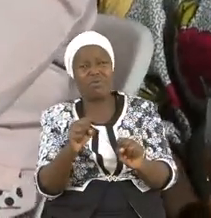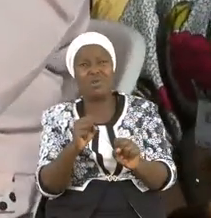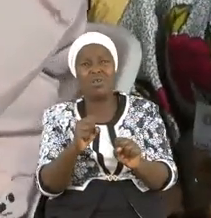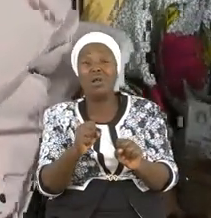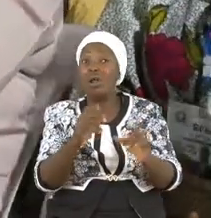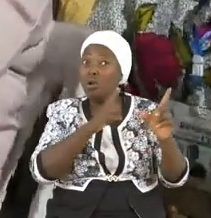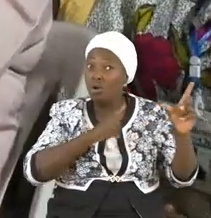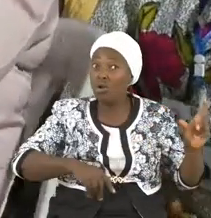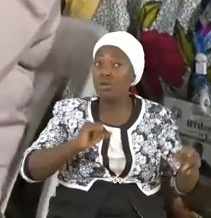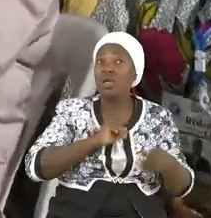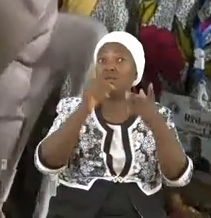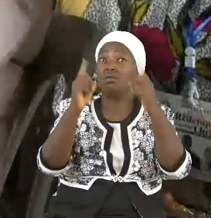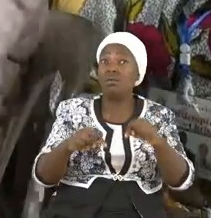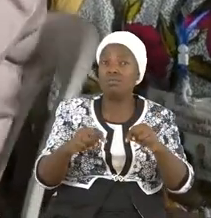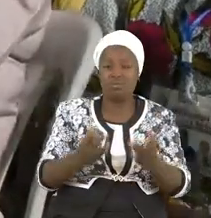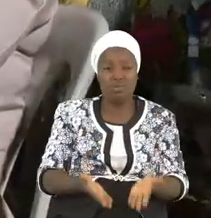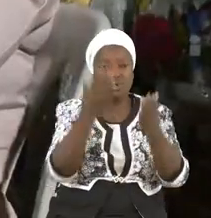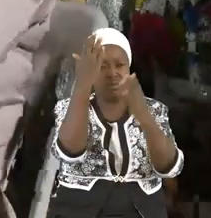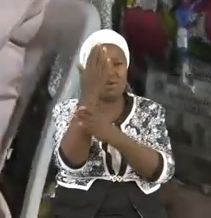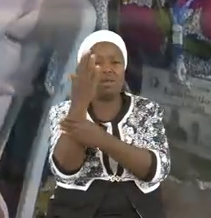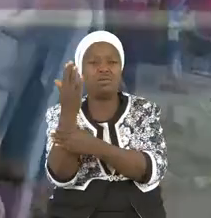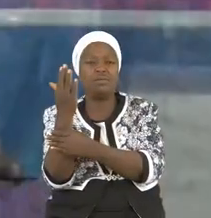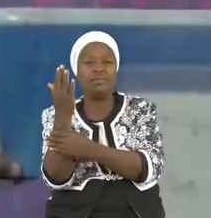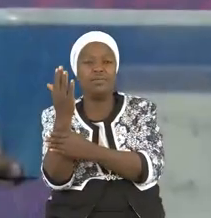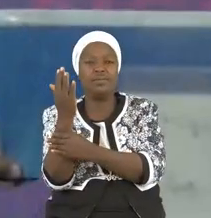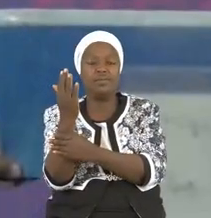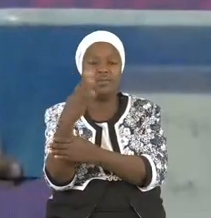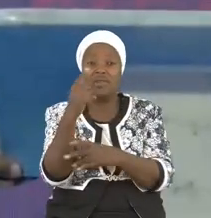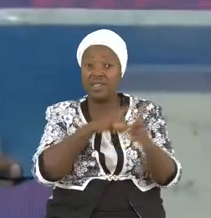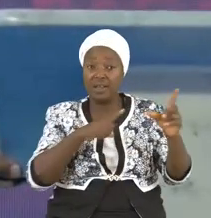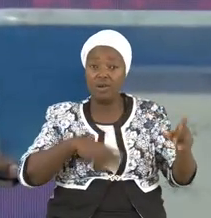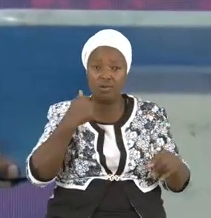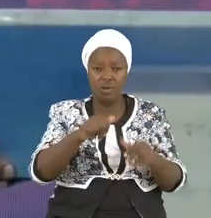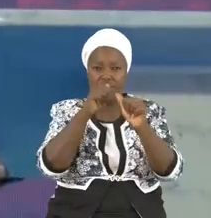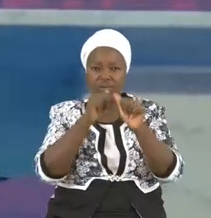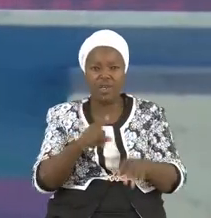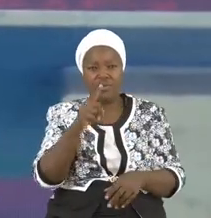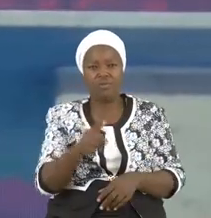come. Raise up that hand. The Lord bless you real good.